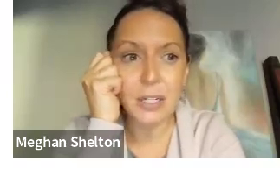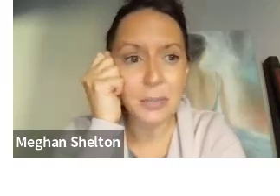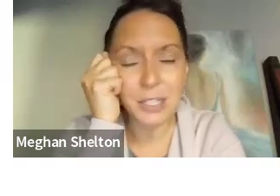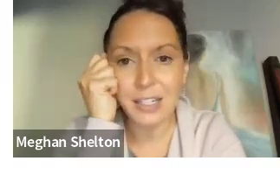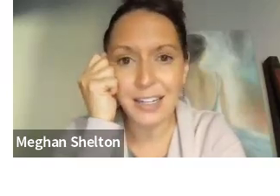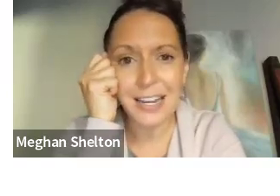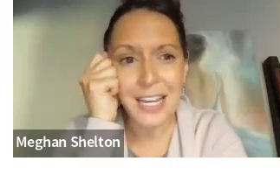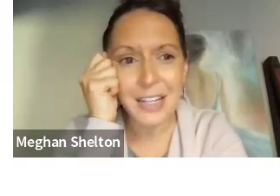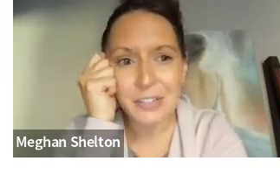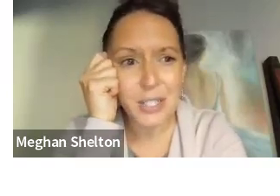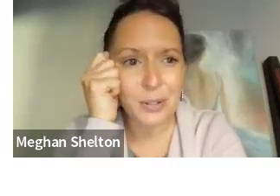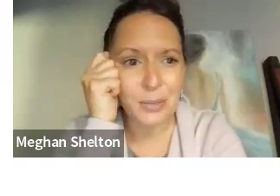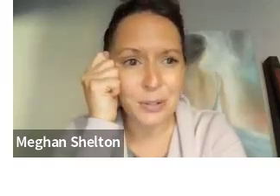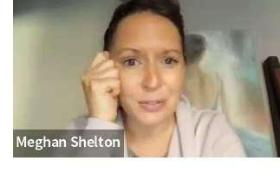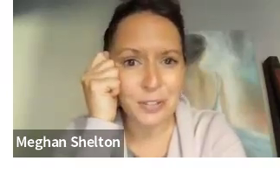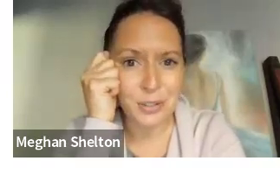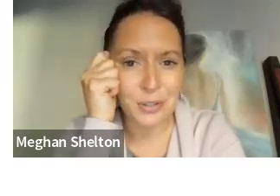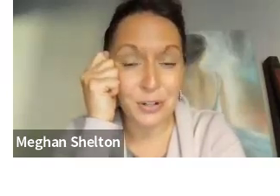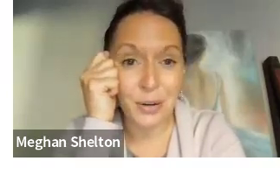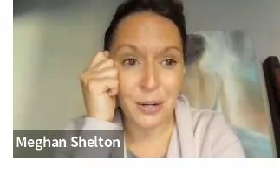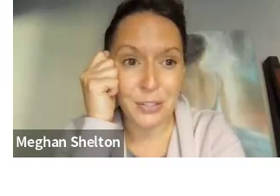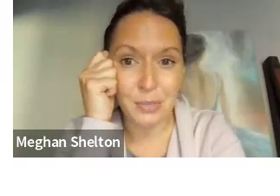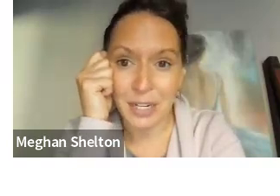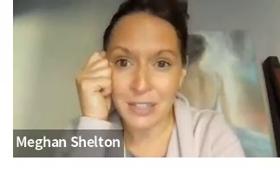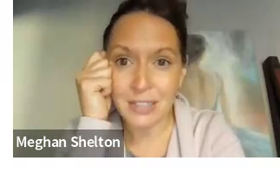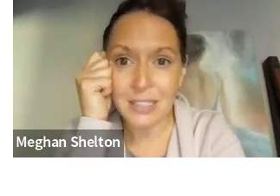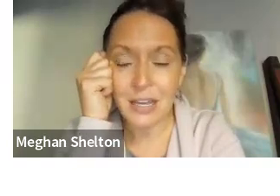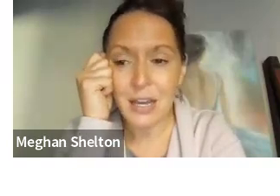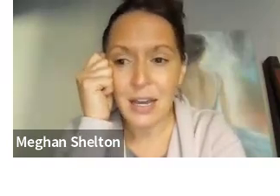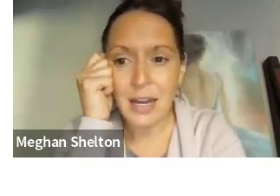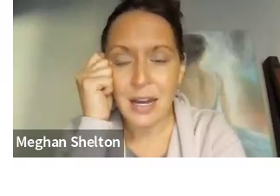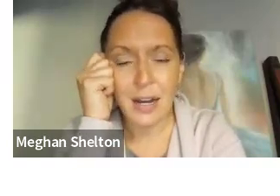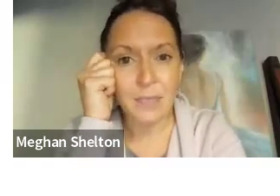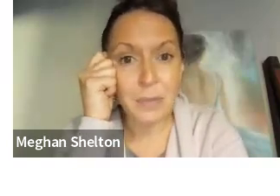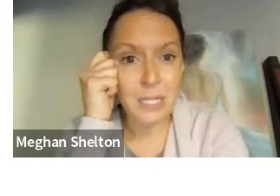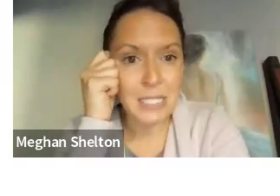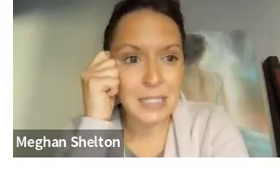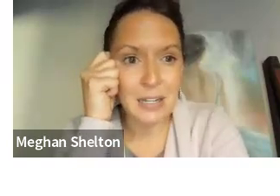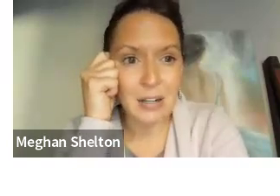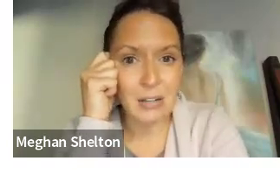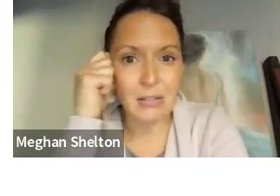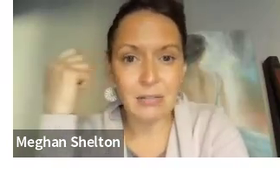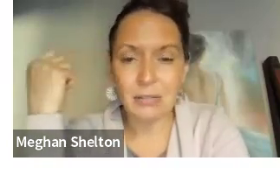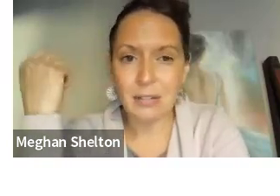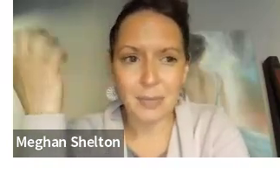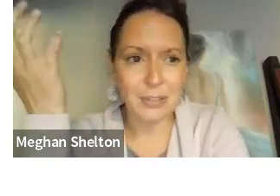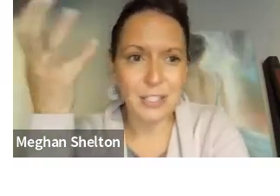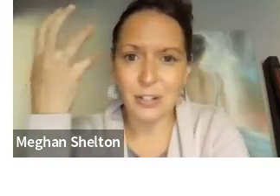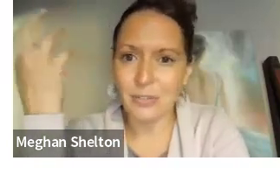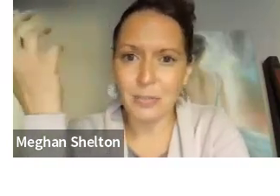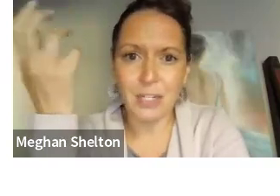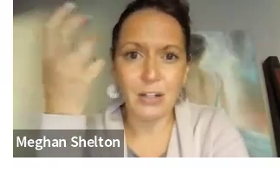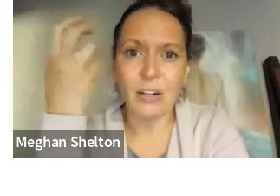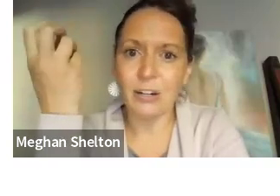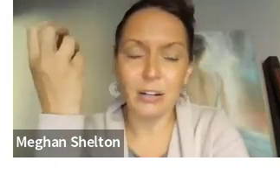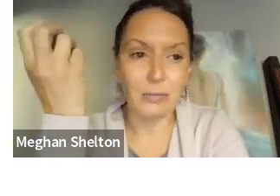Mountain Resort community. If she were to move to Colorado Springs, but still able to